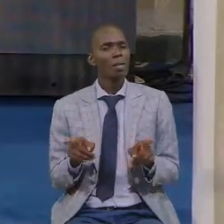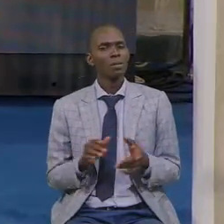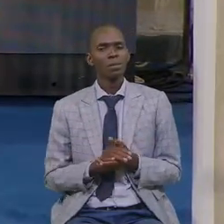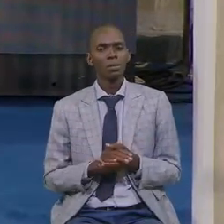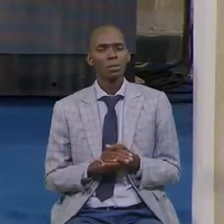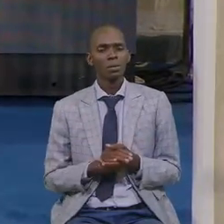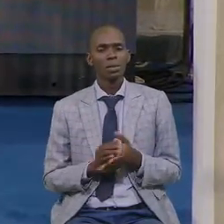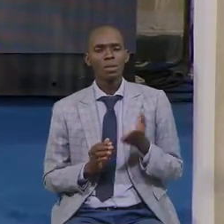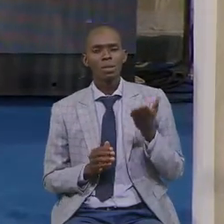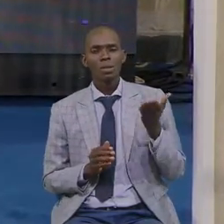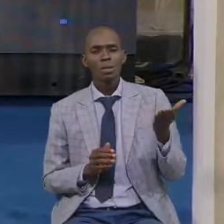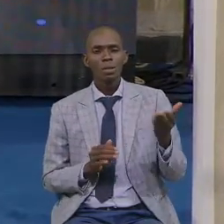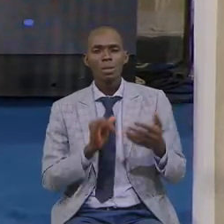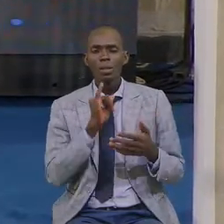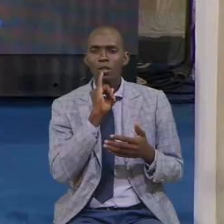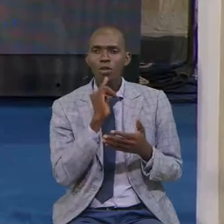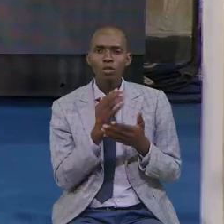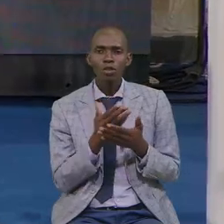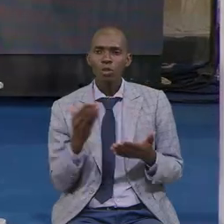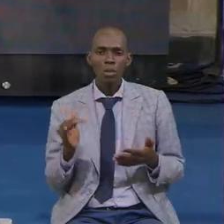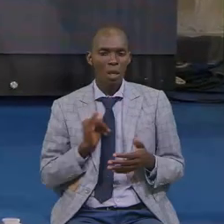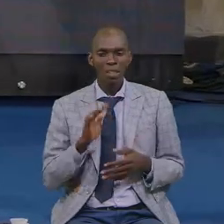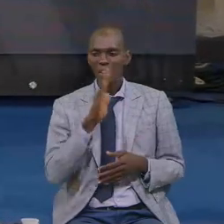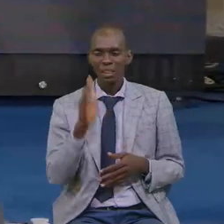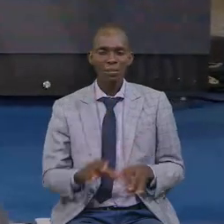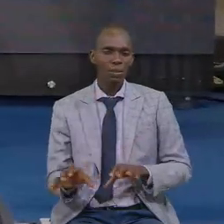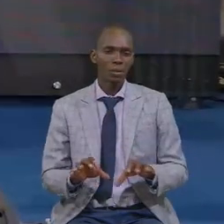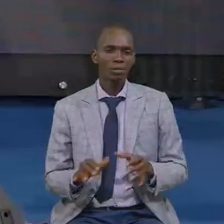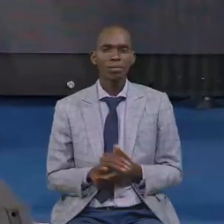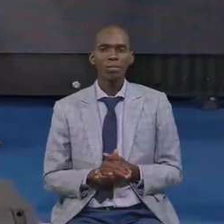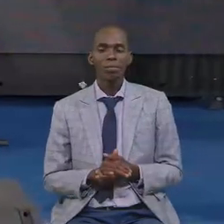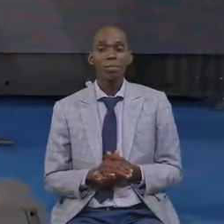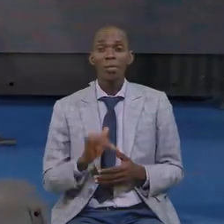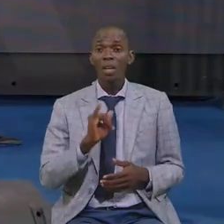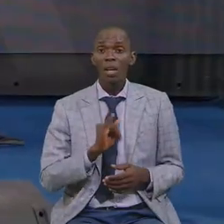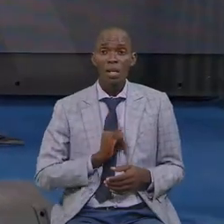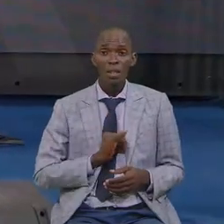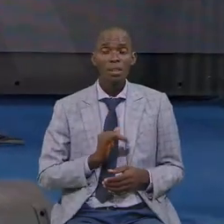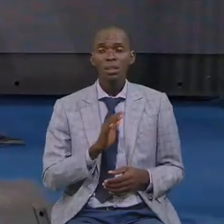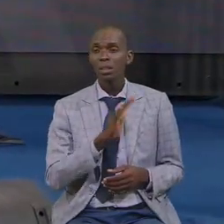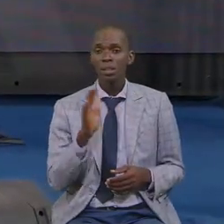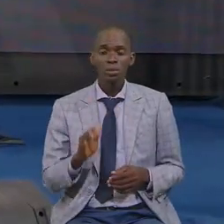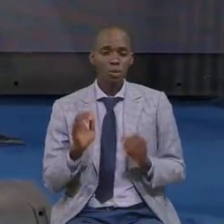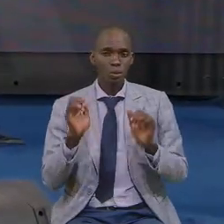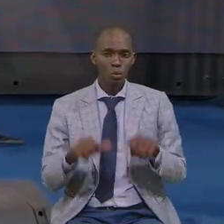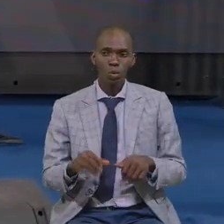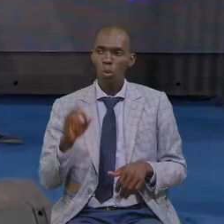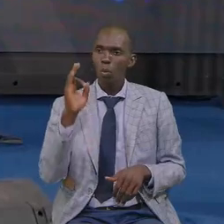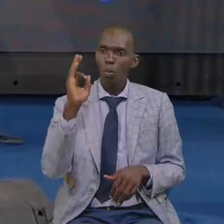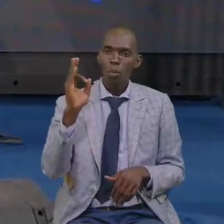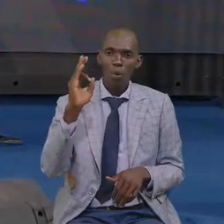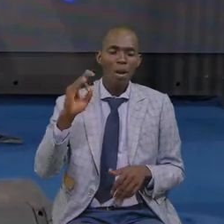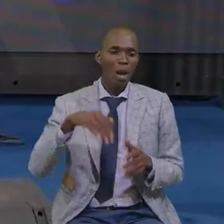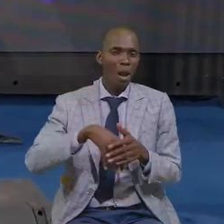is something I never did. I never could preach outside